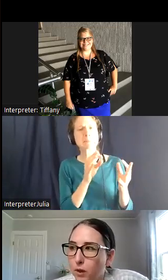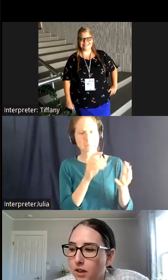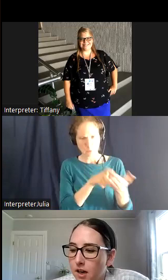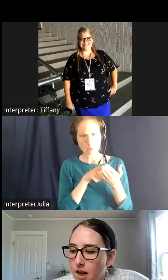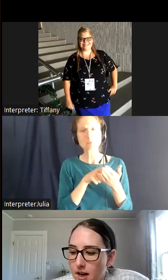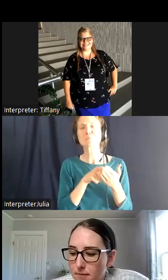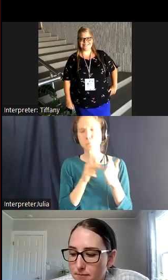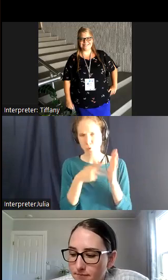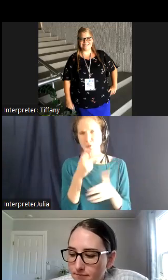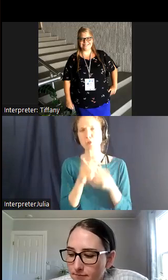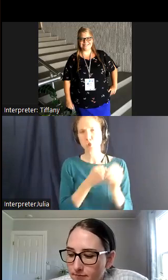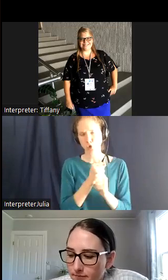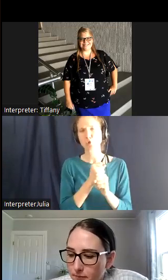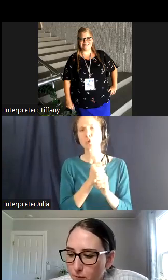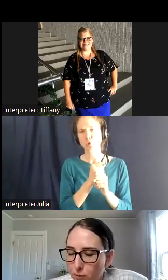that when we're,